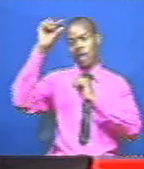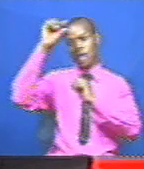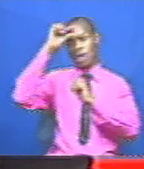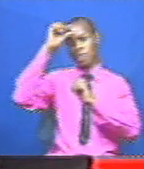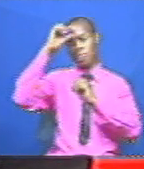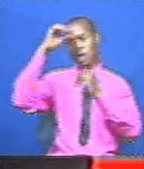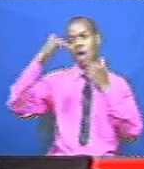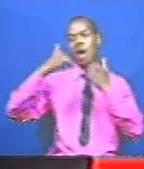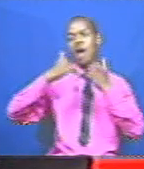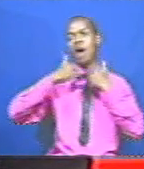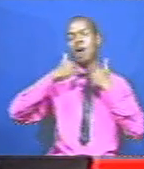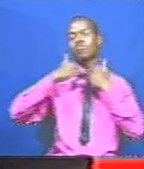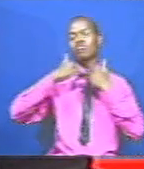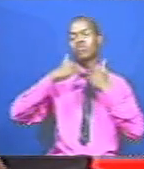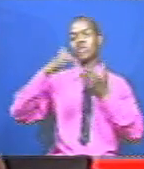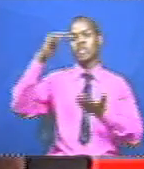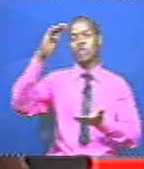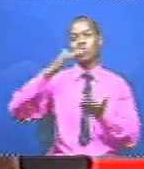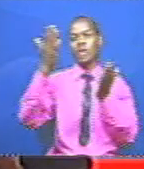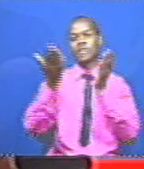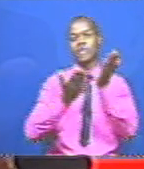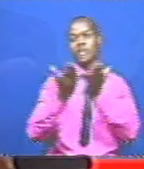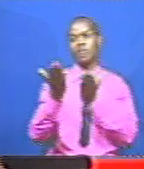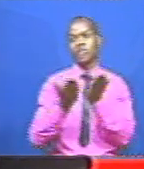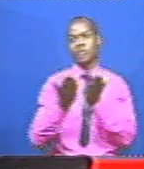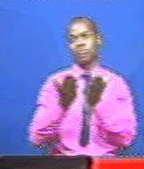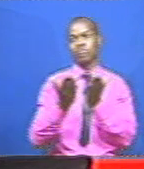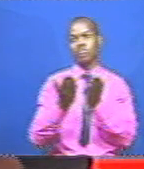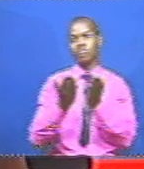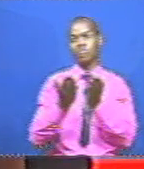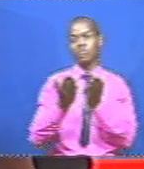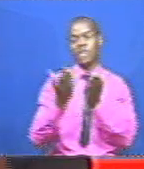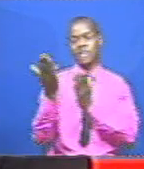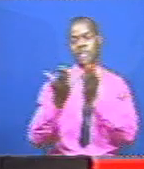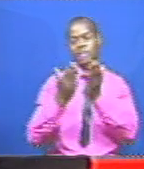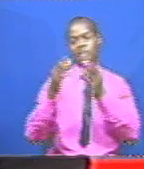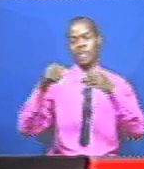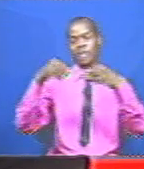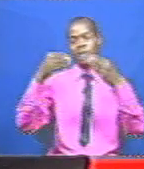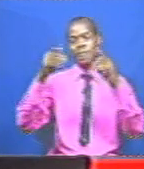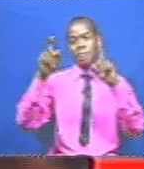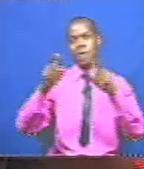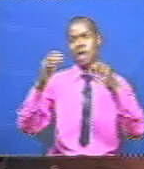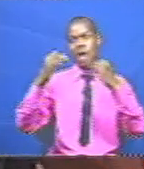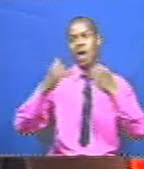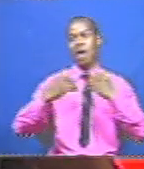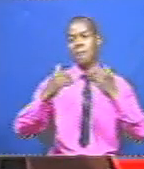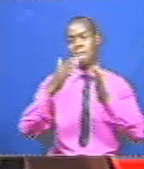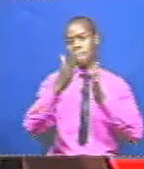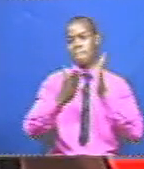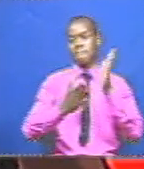the lowest of serving and service delivery for the people. Service delivery requires simply for you to plan,